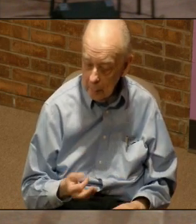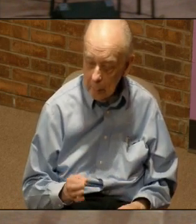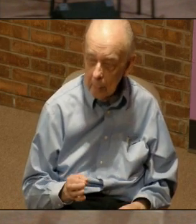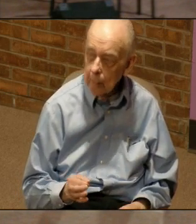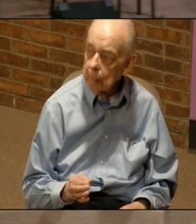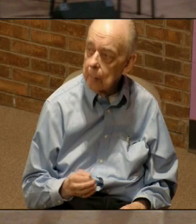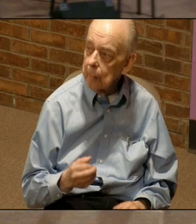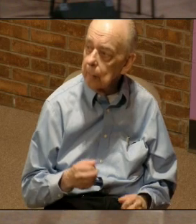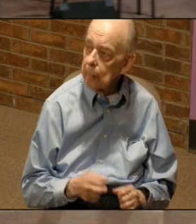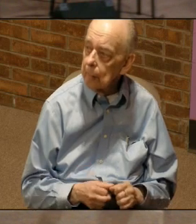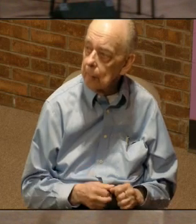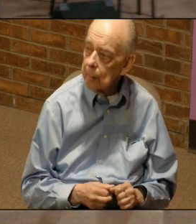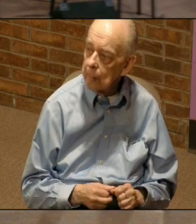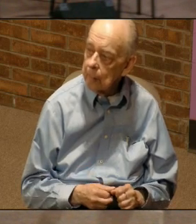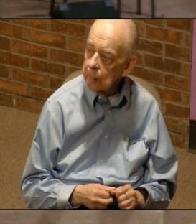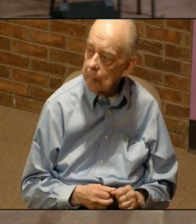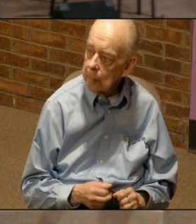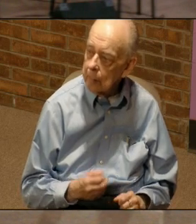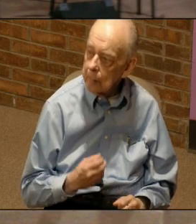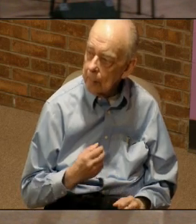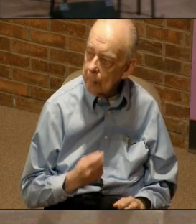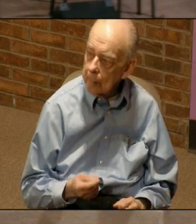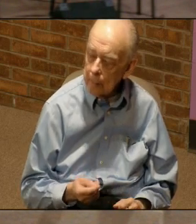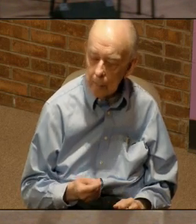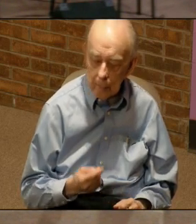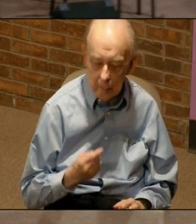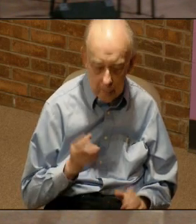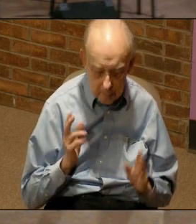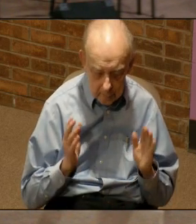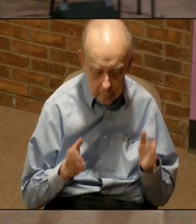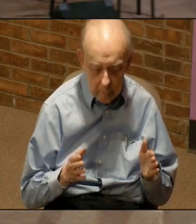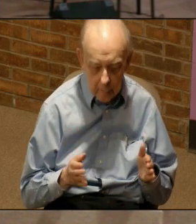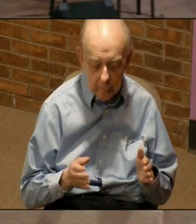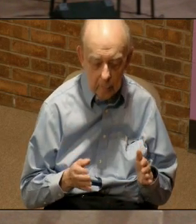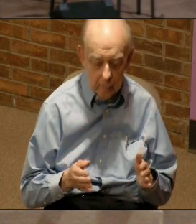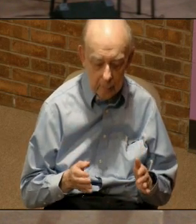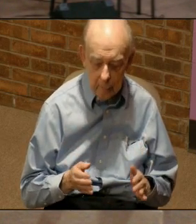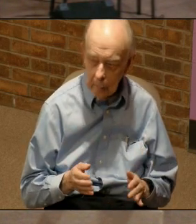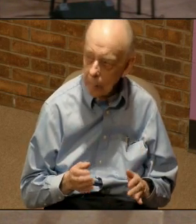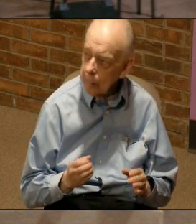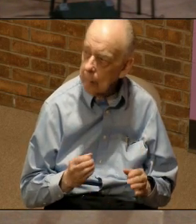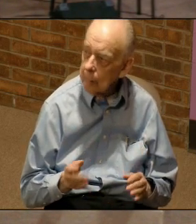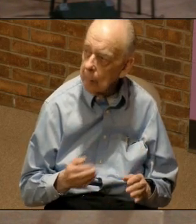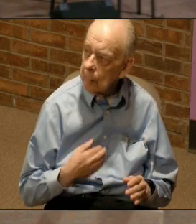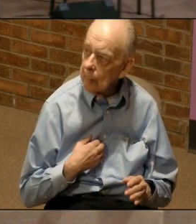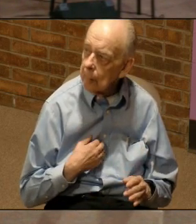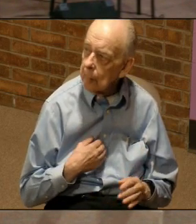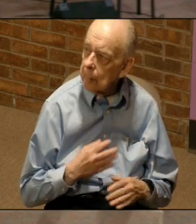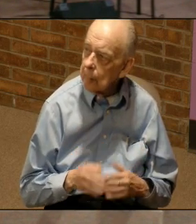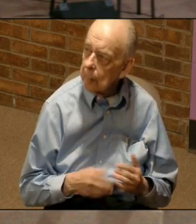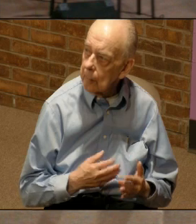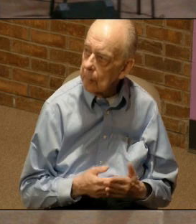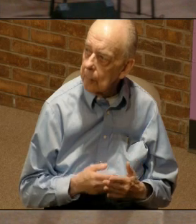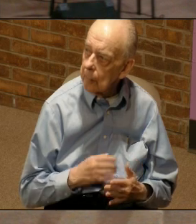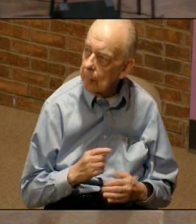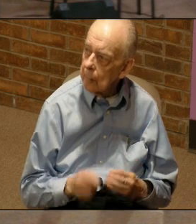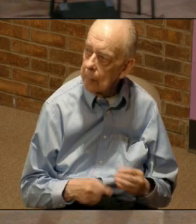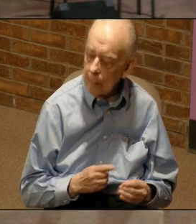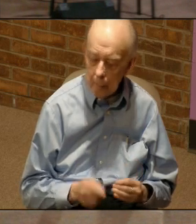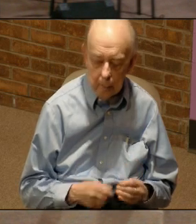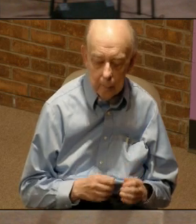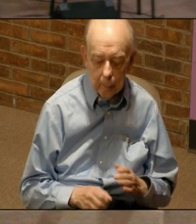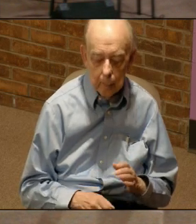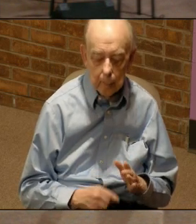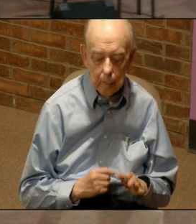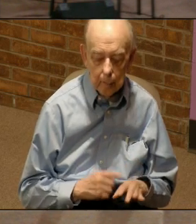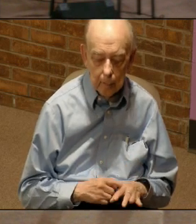19, remember what he said to them? He says, listen, and be sure of this, I am with you always, even to the end of the